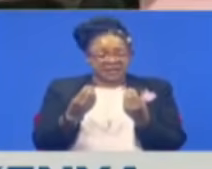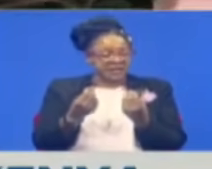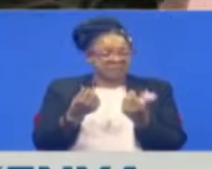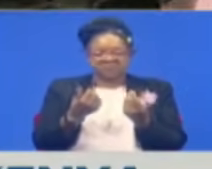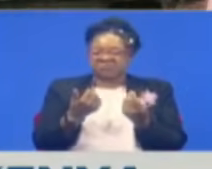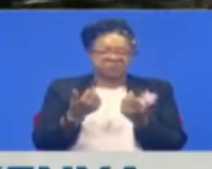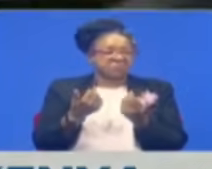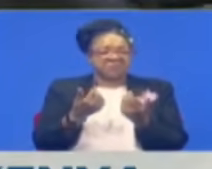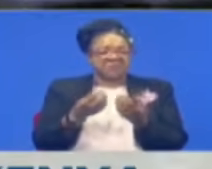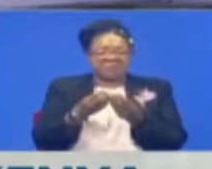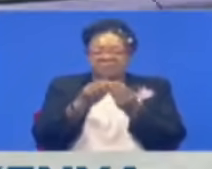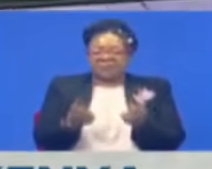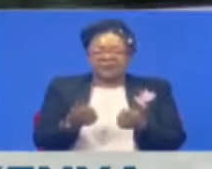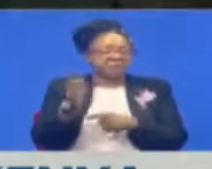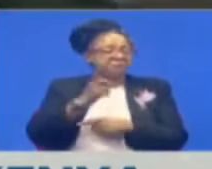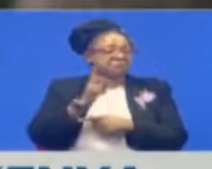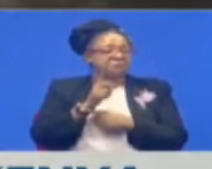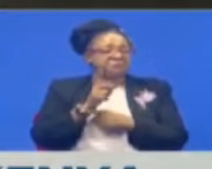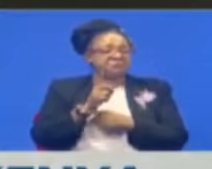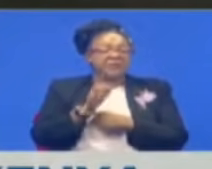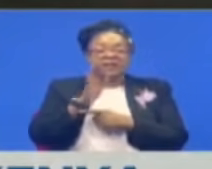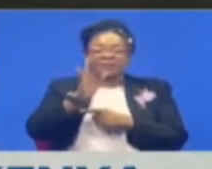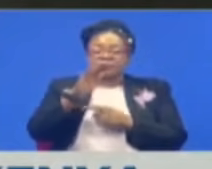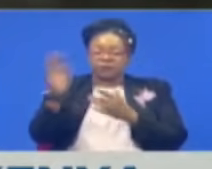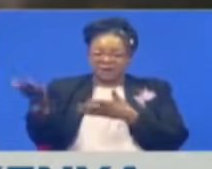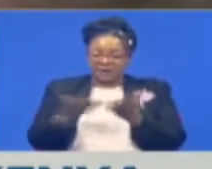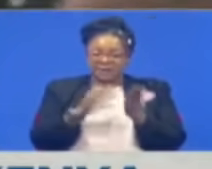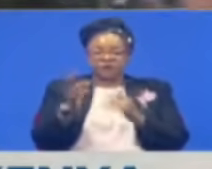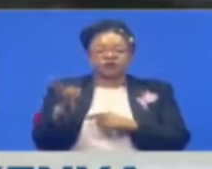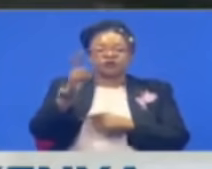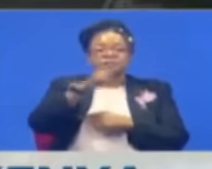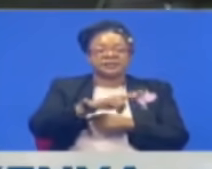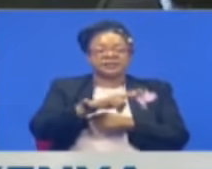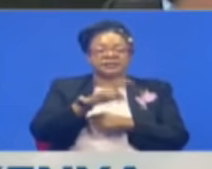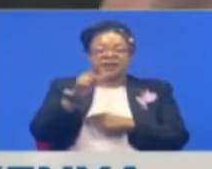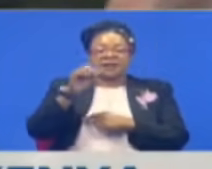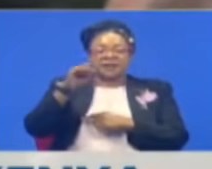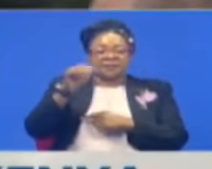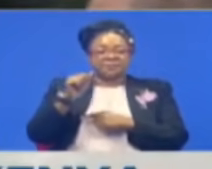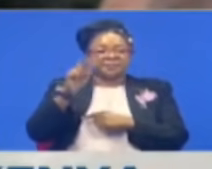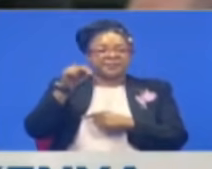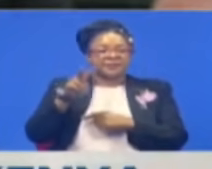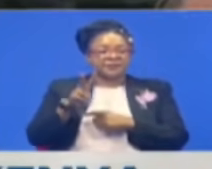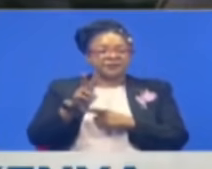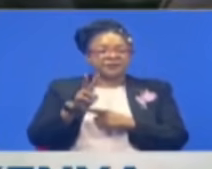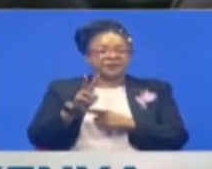Tanzanian delegation is expected to be in the country for 2 days. Leila Mohammed, NTV.